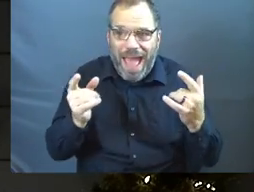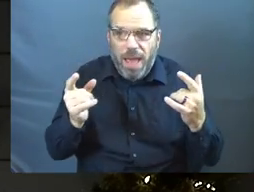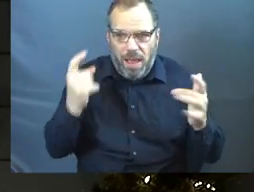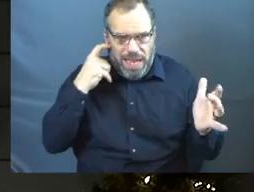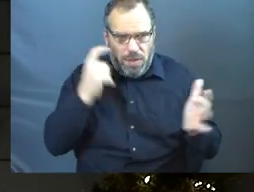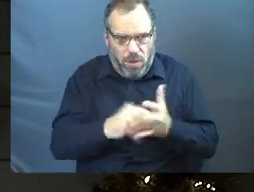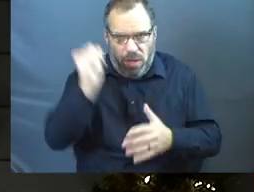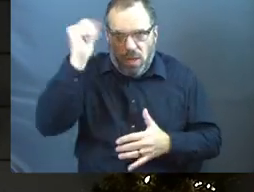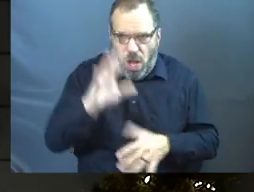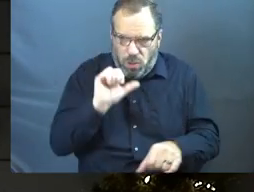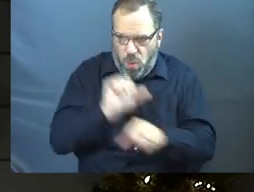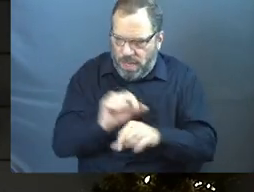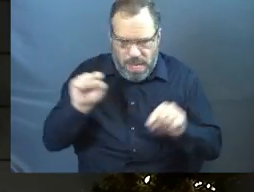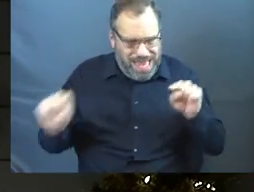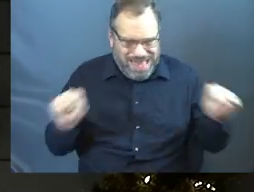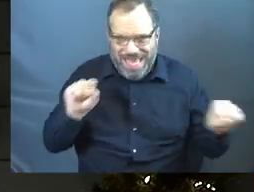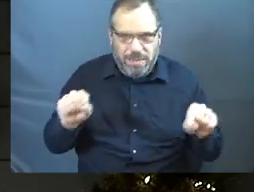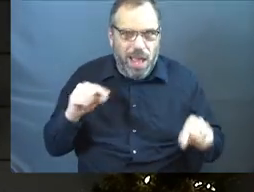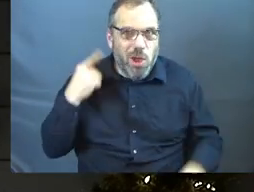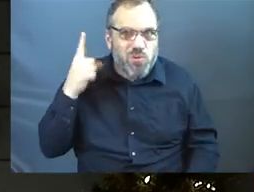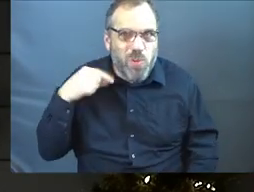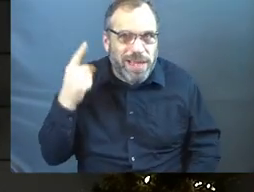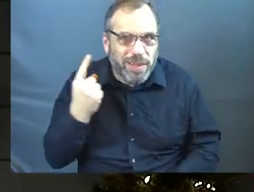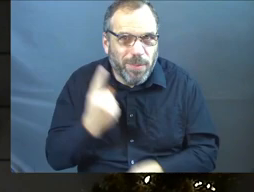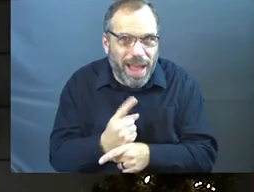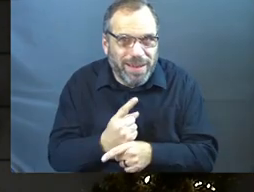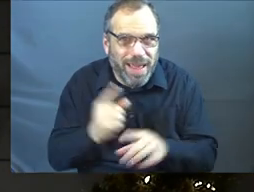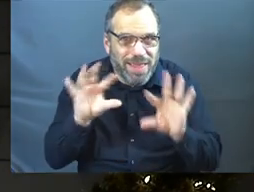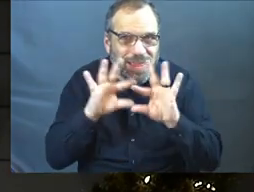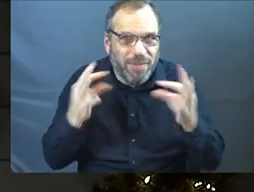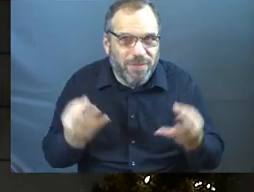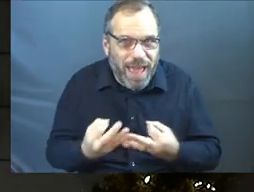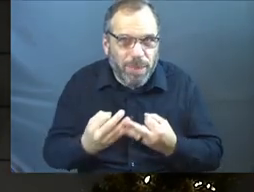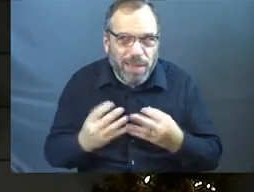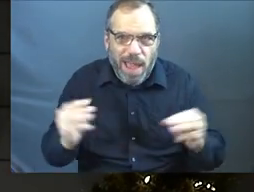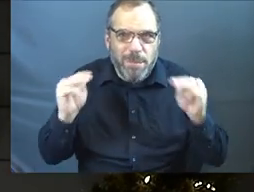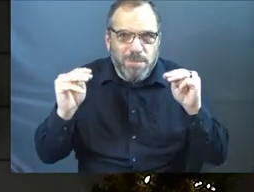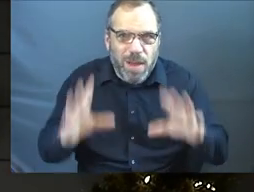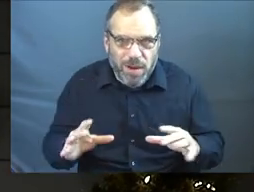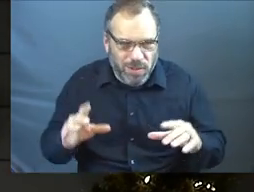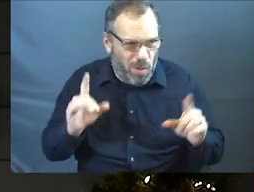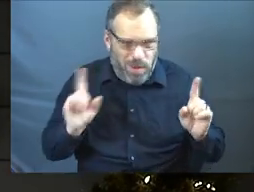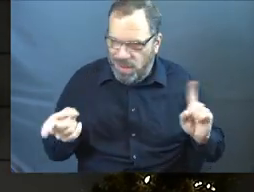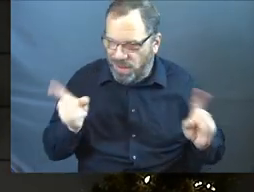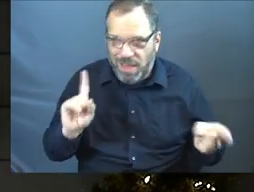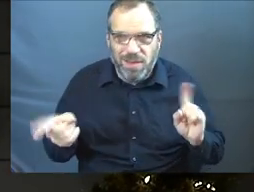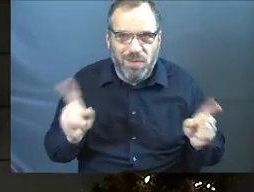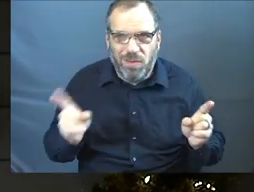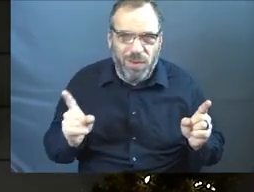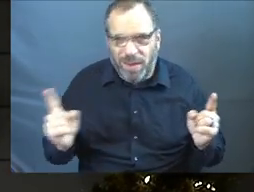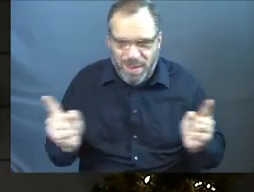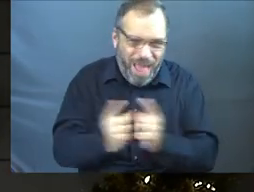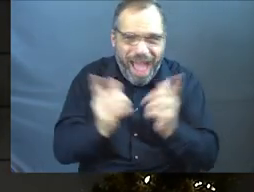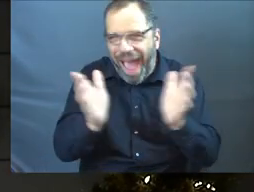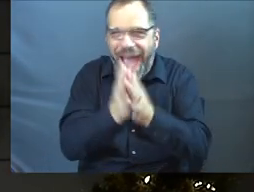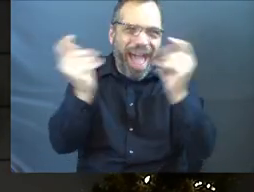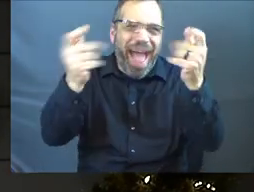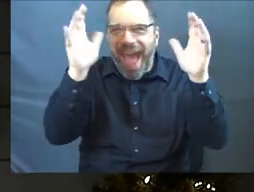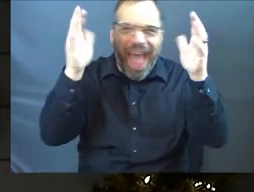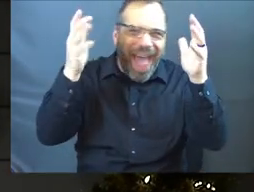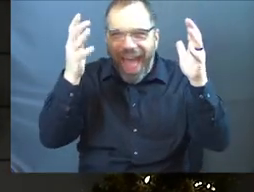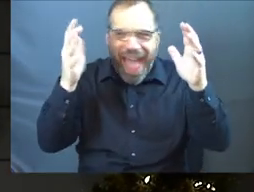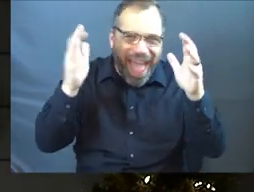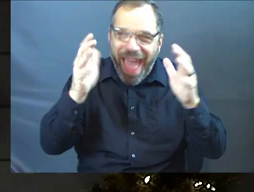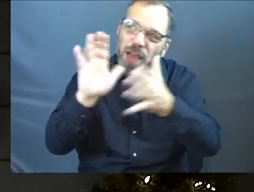see that God is working in a lot of crazy ways in their family right now, that God is performing miracles in the midst right now. And so they get together and celebrate that